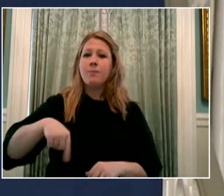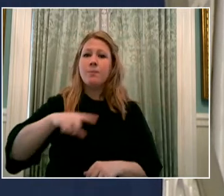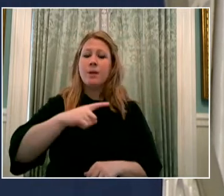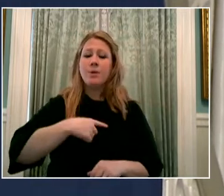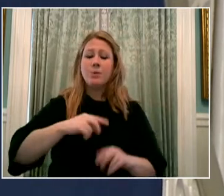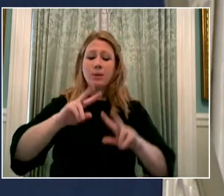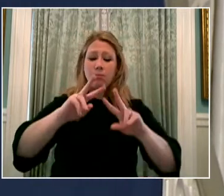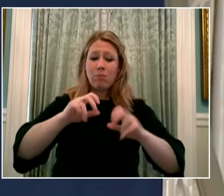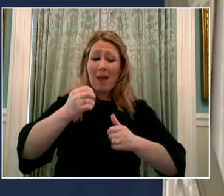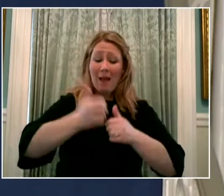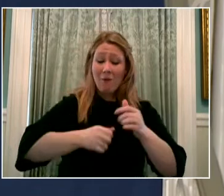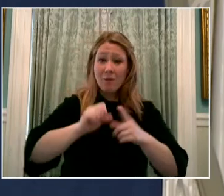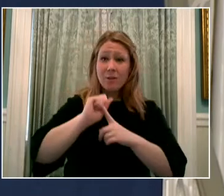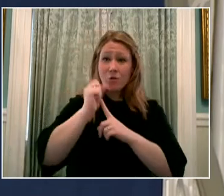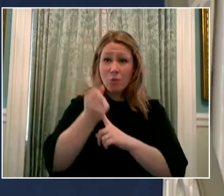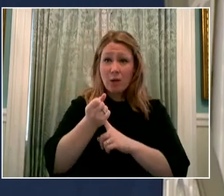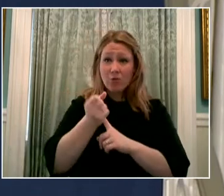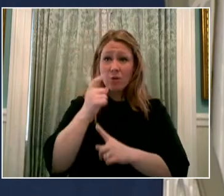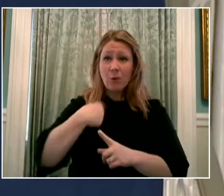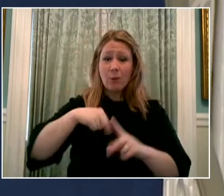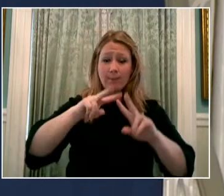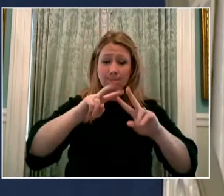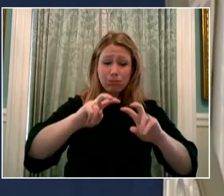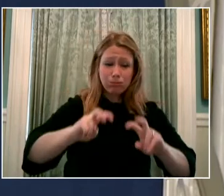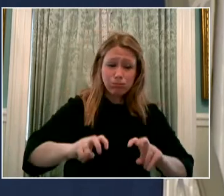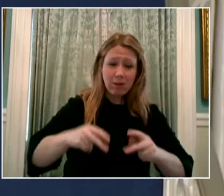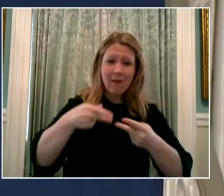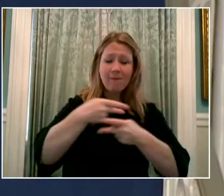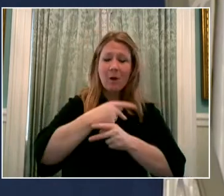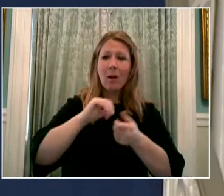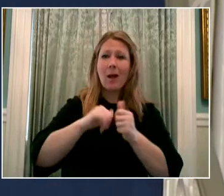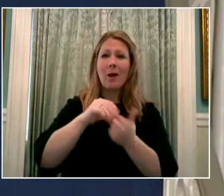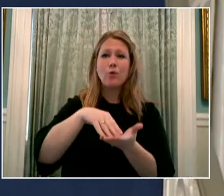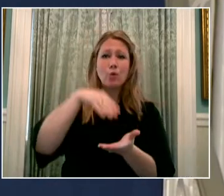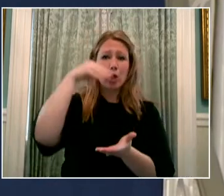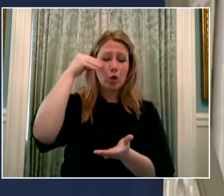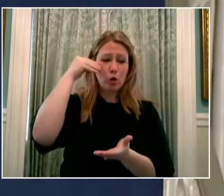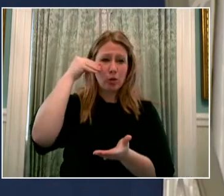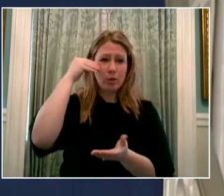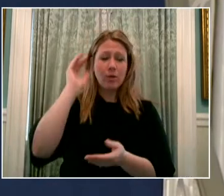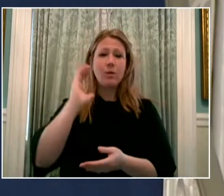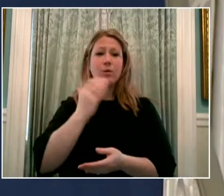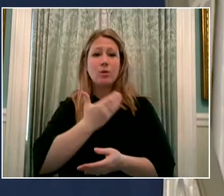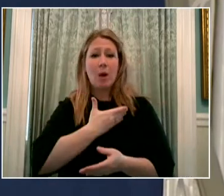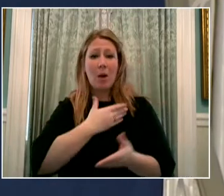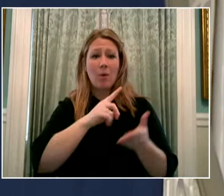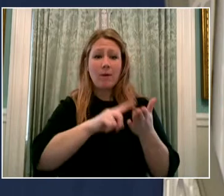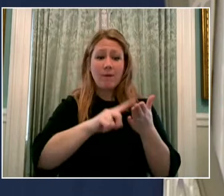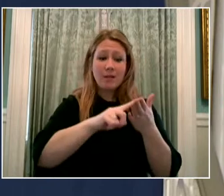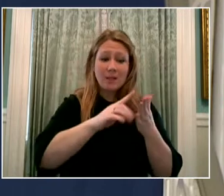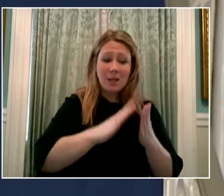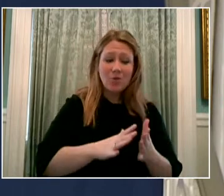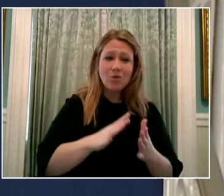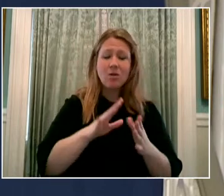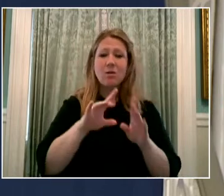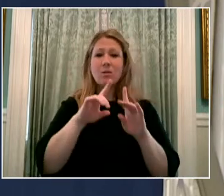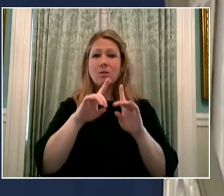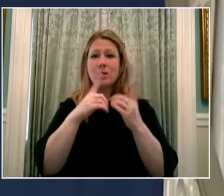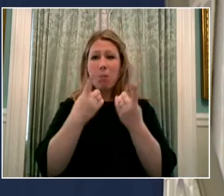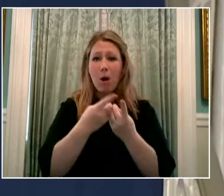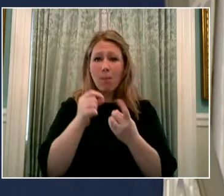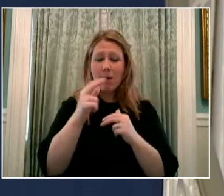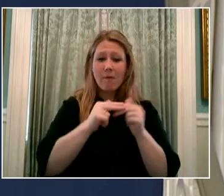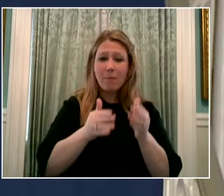it. And so that's what Department of Buildings and our structural engineers, they're going to have to look at this and say, what do we learn from